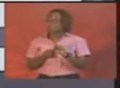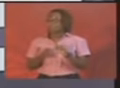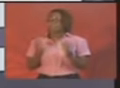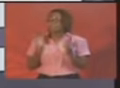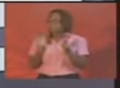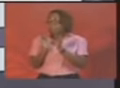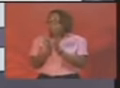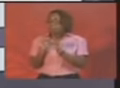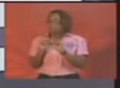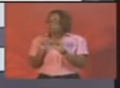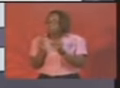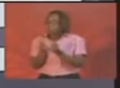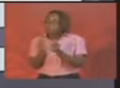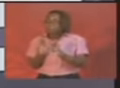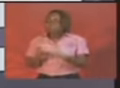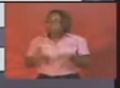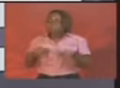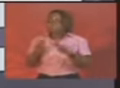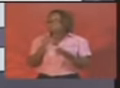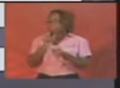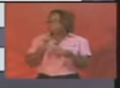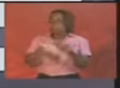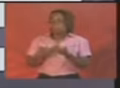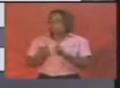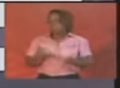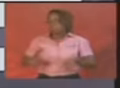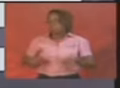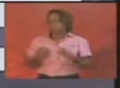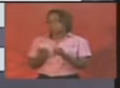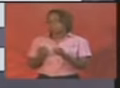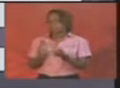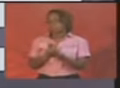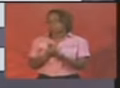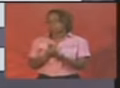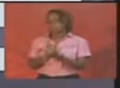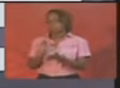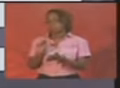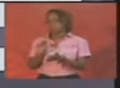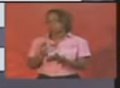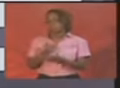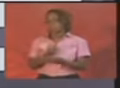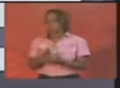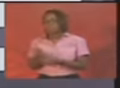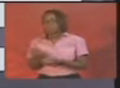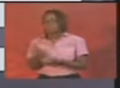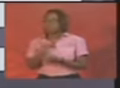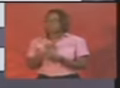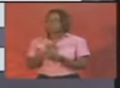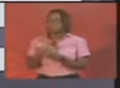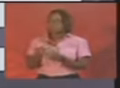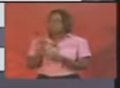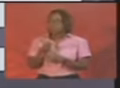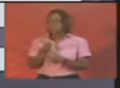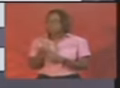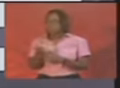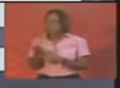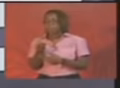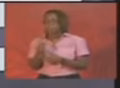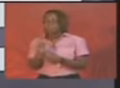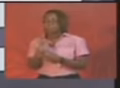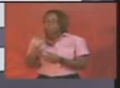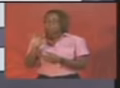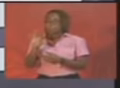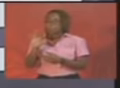we vaccinate further. And as we have maintained those guidelines, those public health guidelines, if we find that the numbers